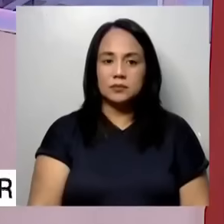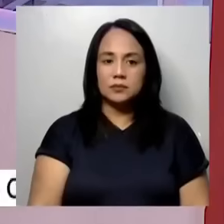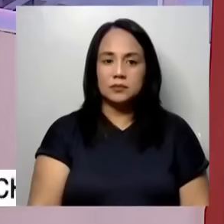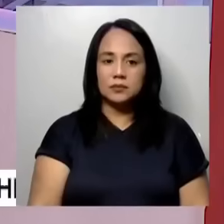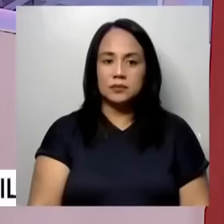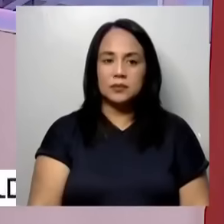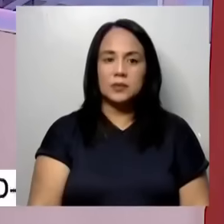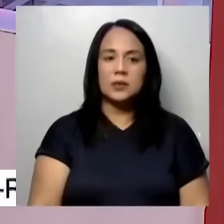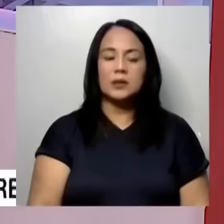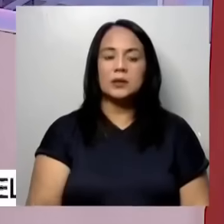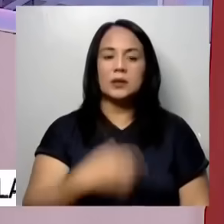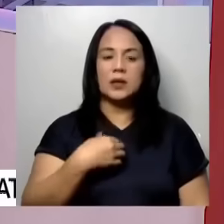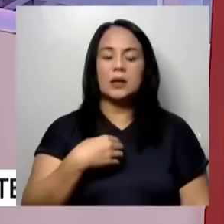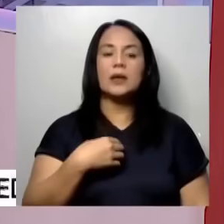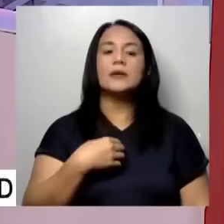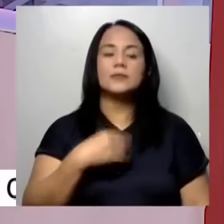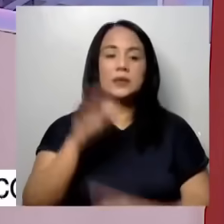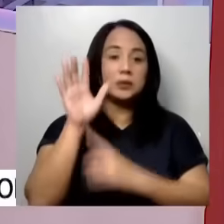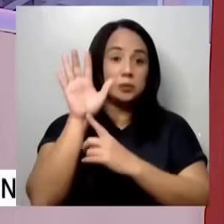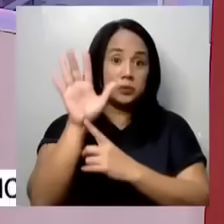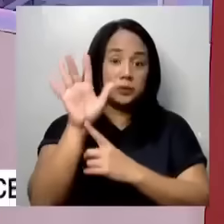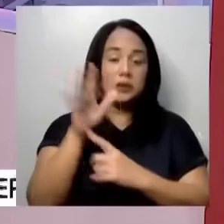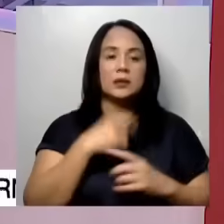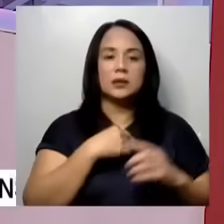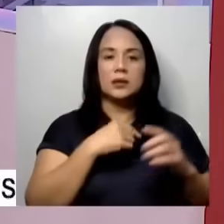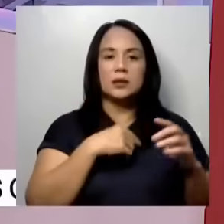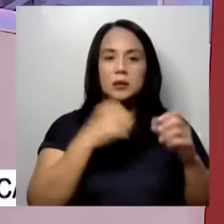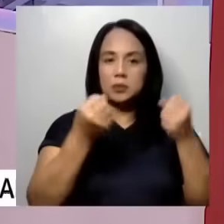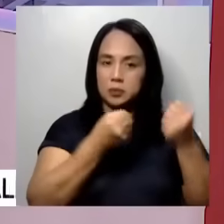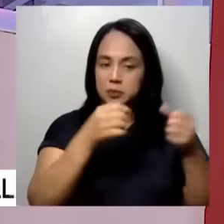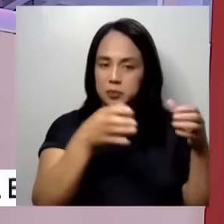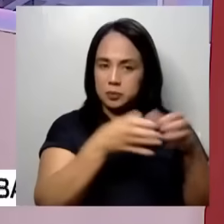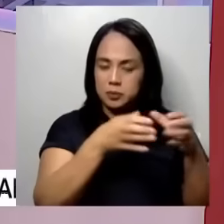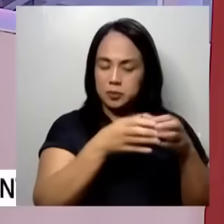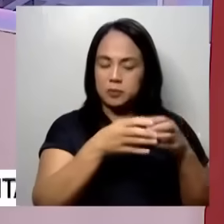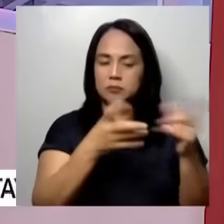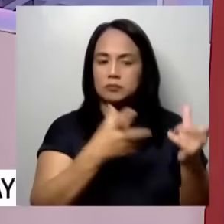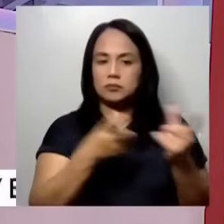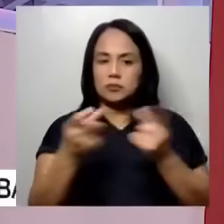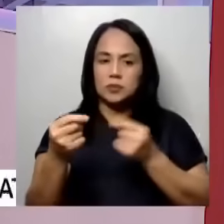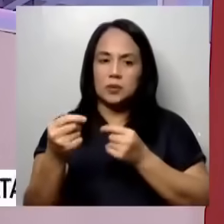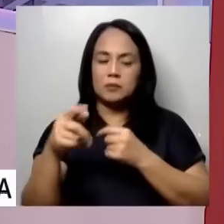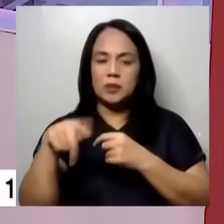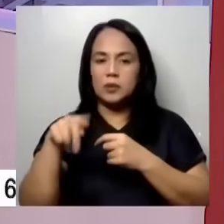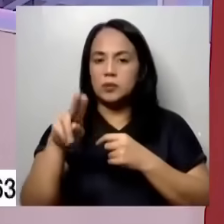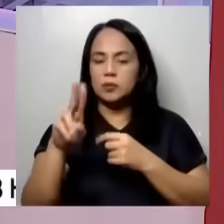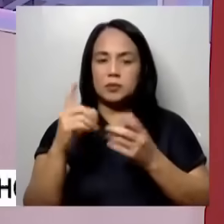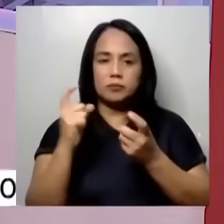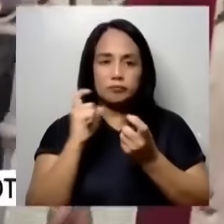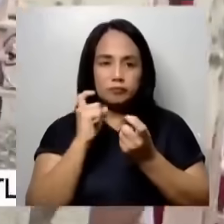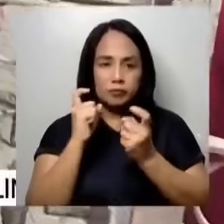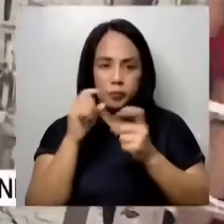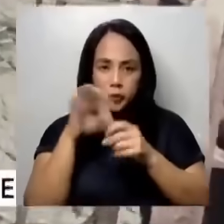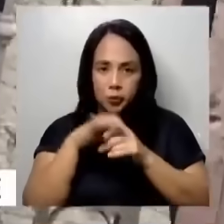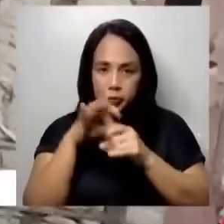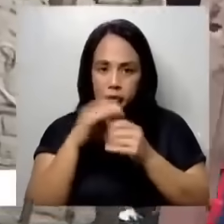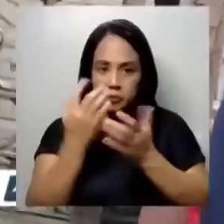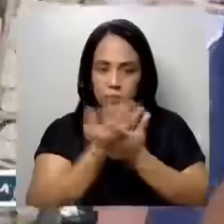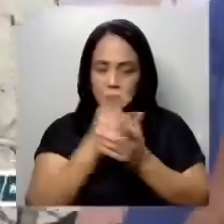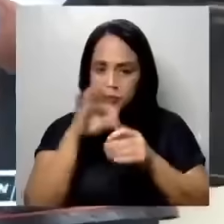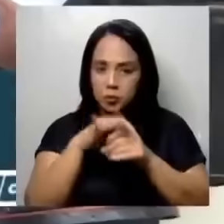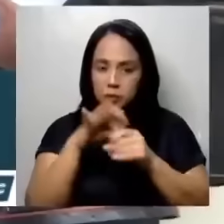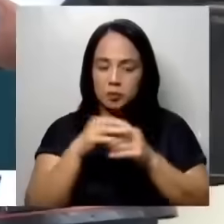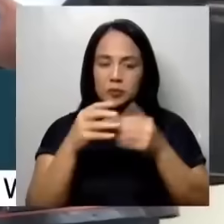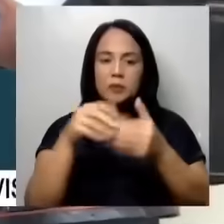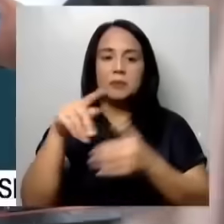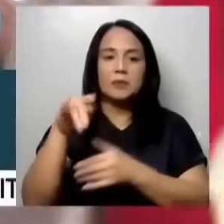Striking transport groups urge the Supreme Court to suspend the implementation of government's PUV modernization program. The groups led by Piston